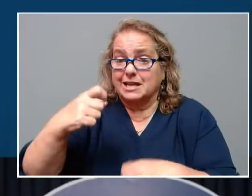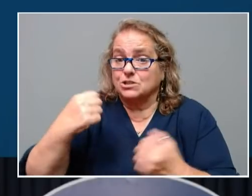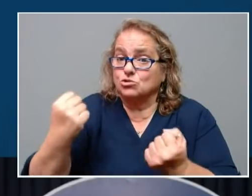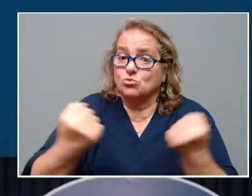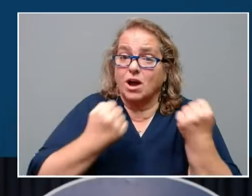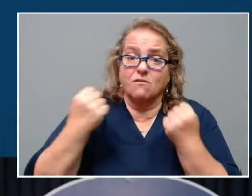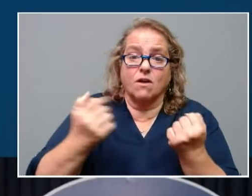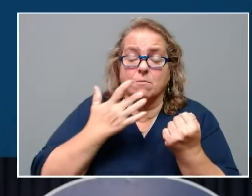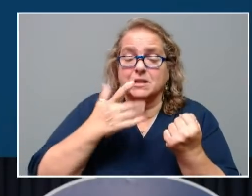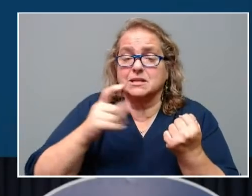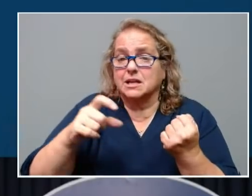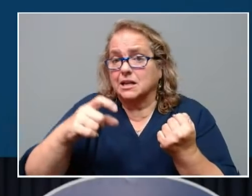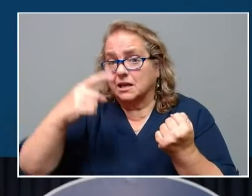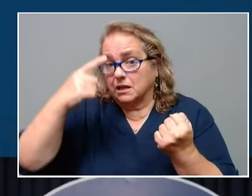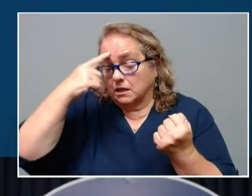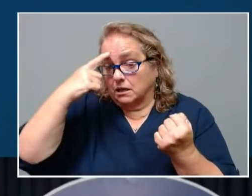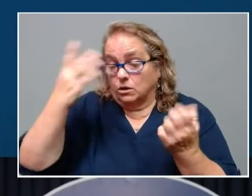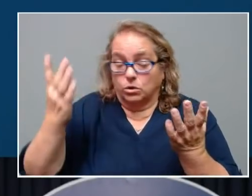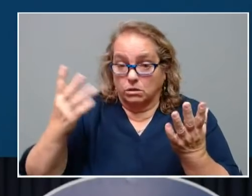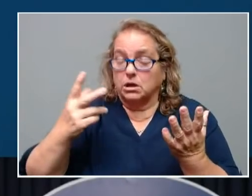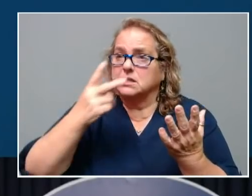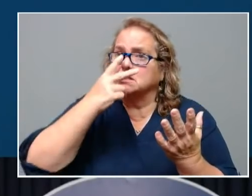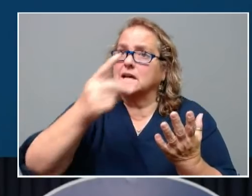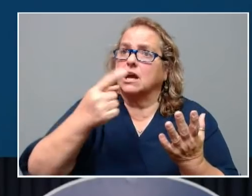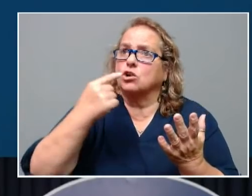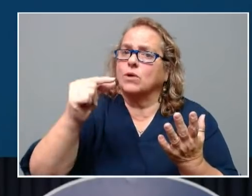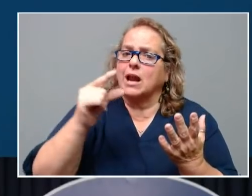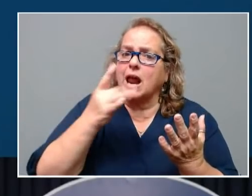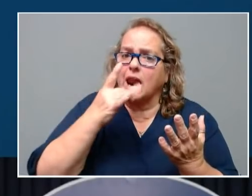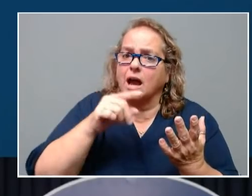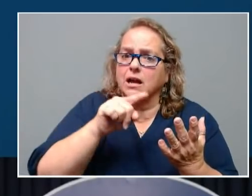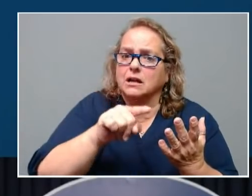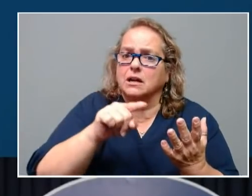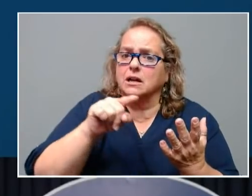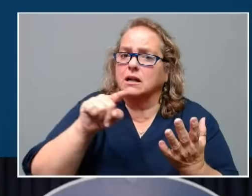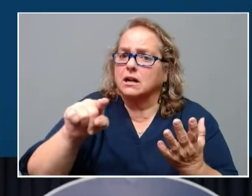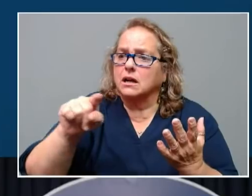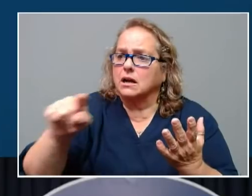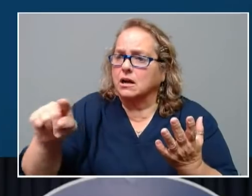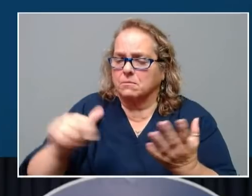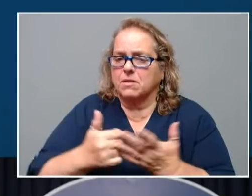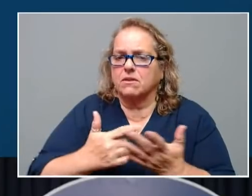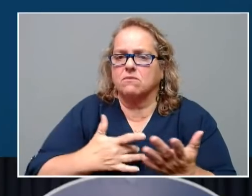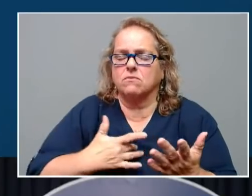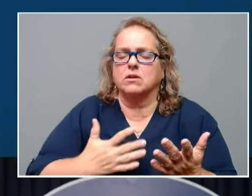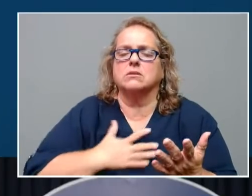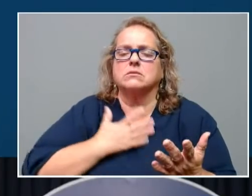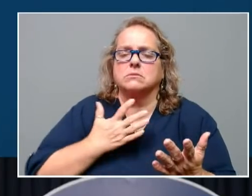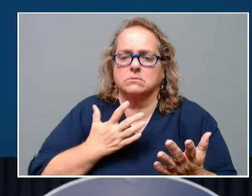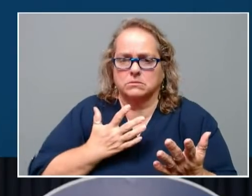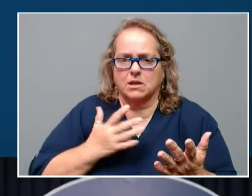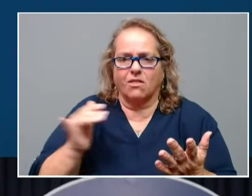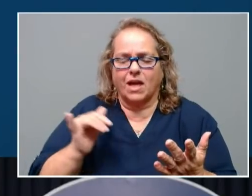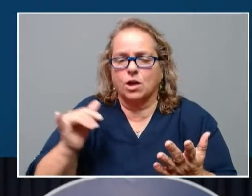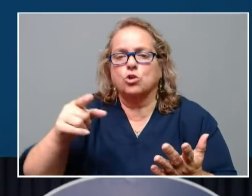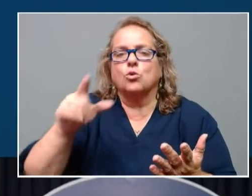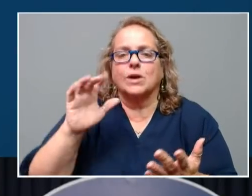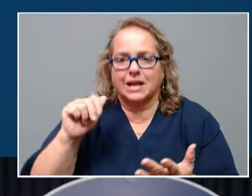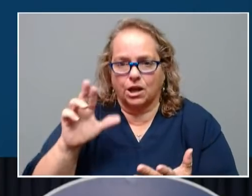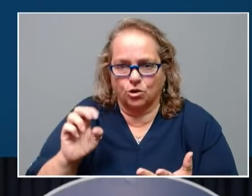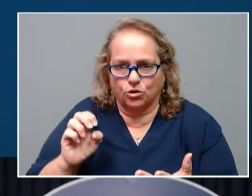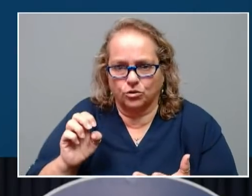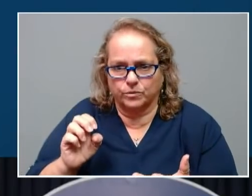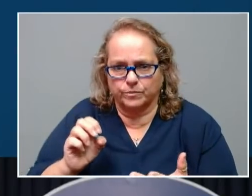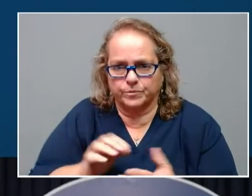and that just putting those lights on at your house makes them feel just a little bit better. I urge that